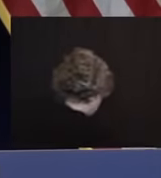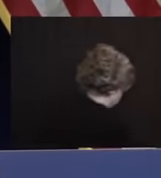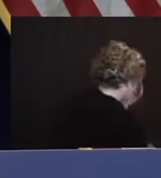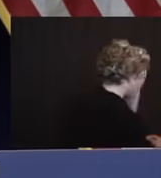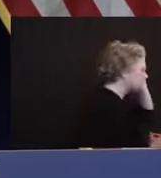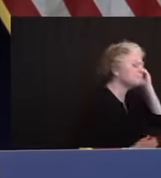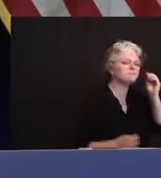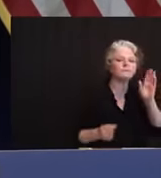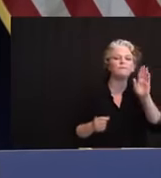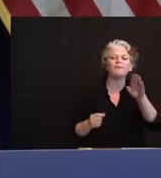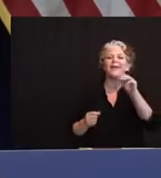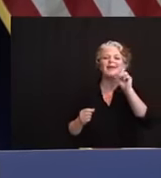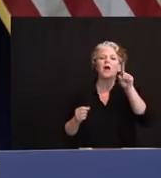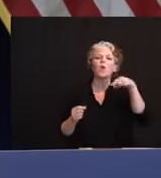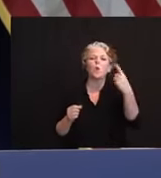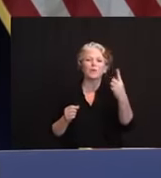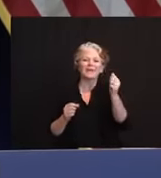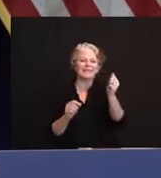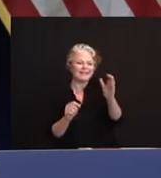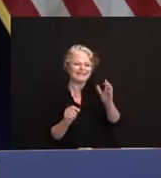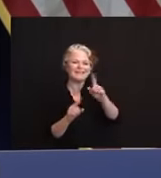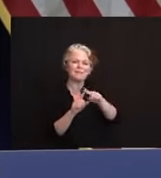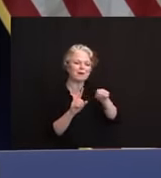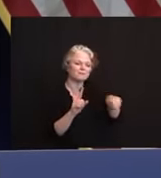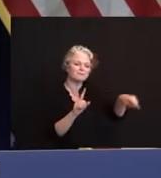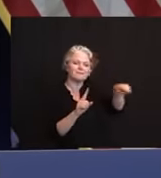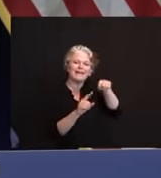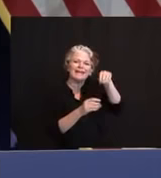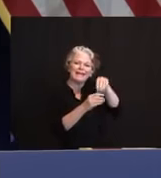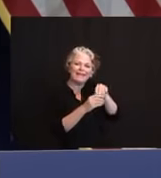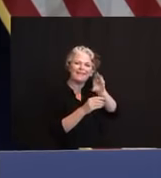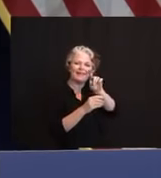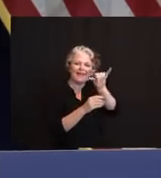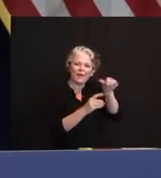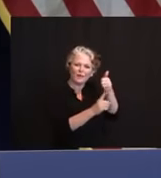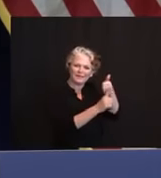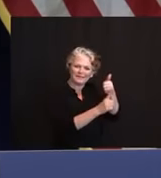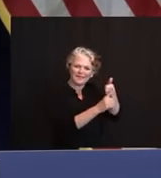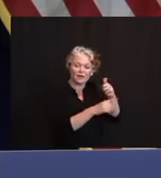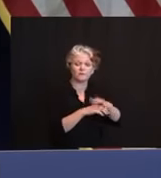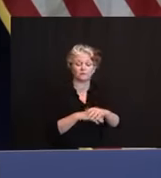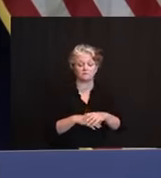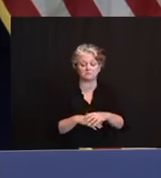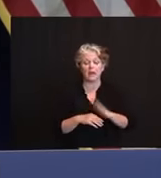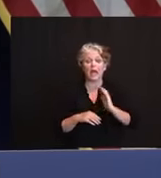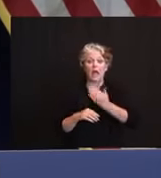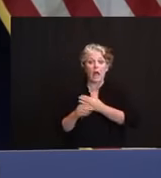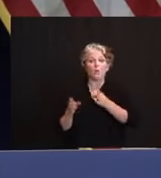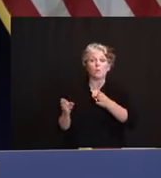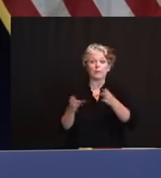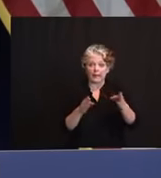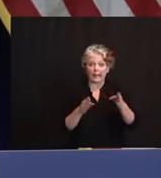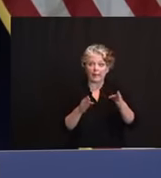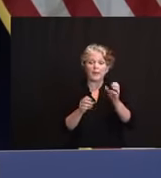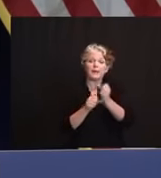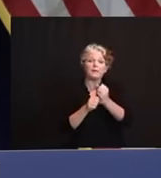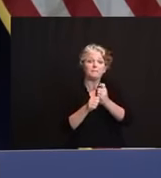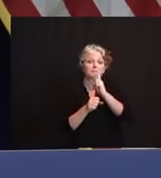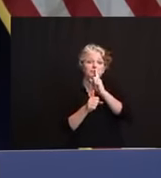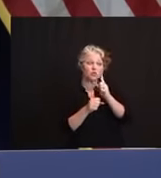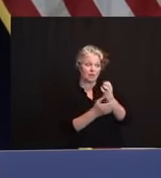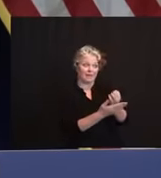and either over into different counties. So our efforts must be to sustain an economy